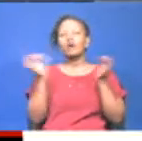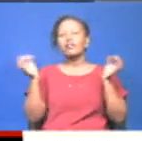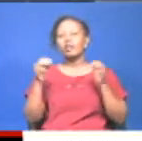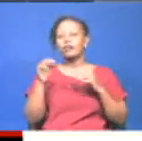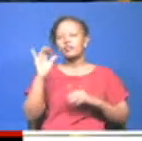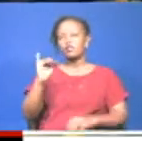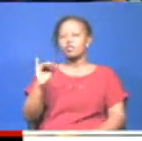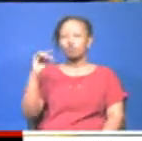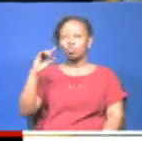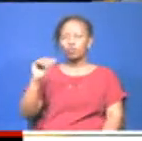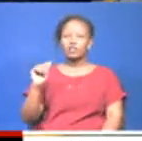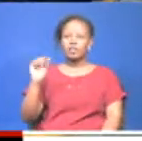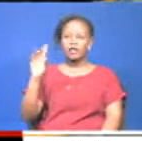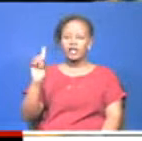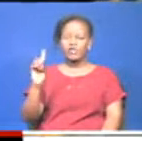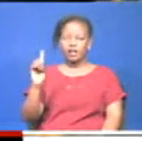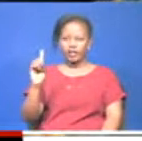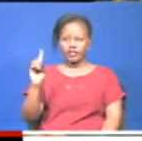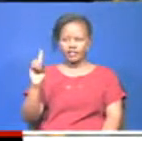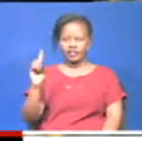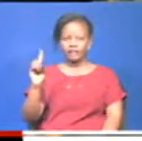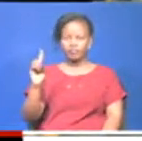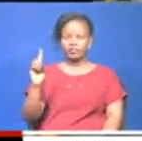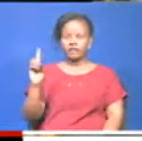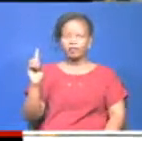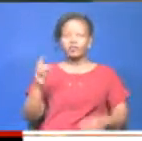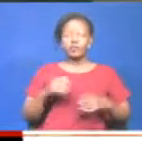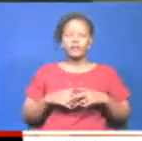For Lunchtime News, I'm Zainab Said.